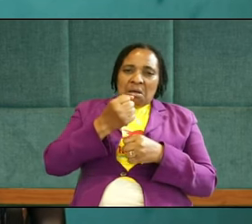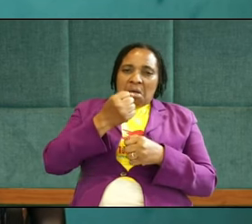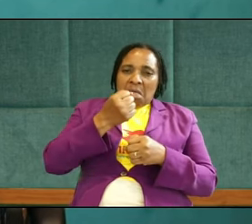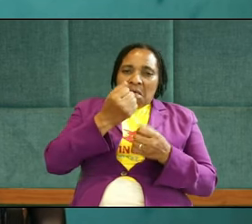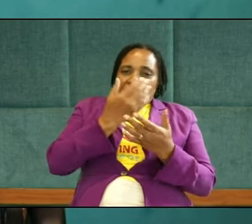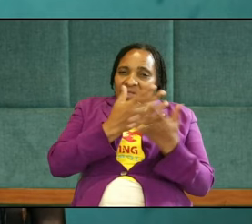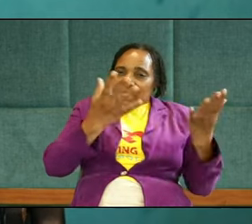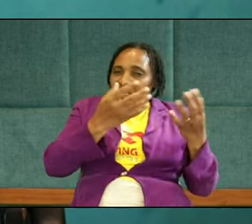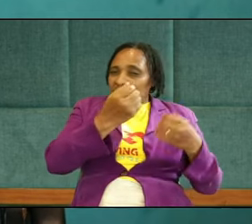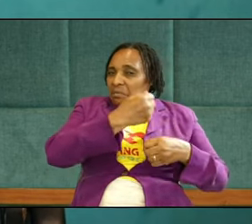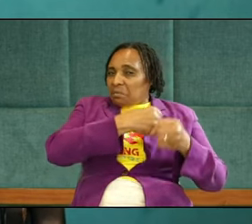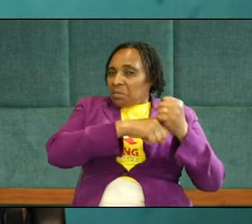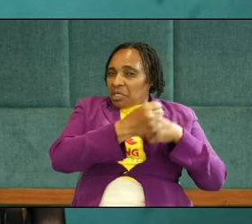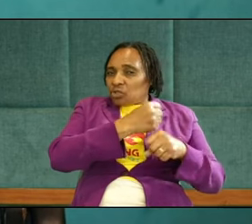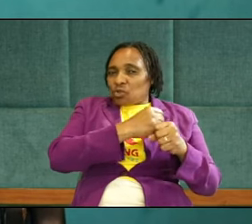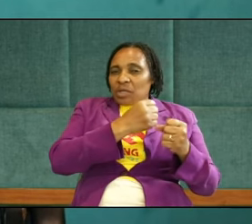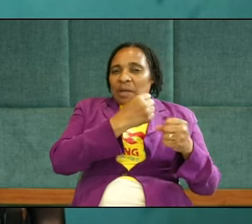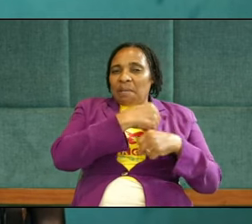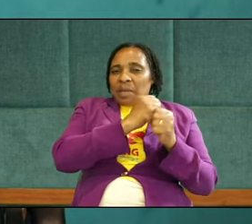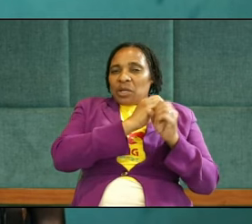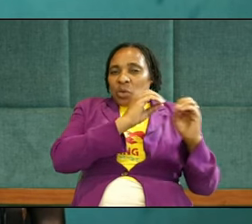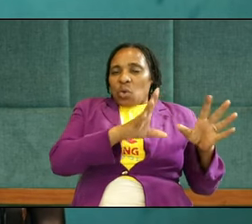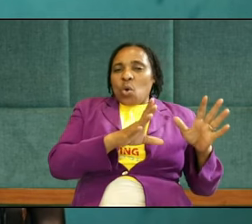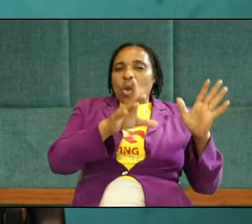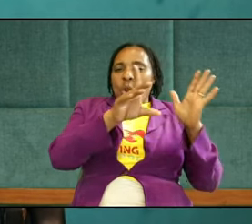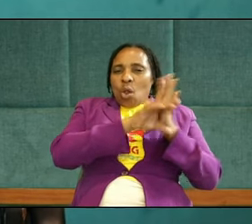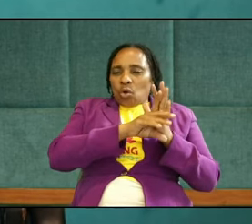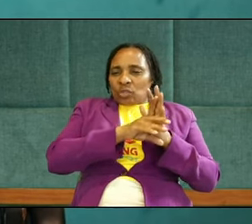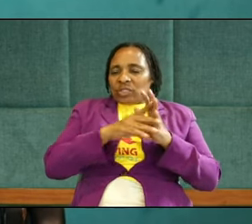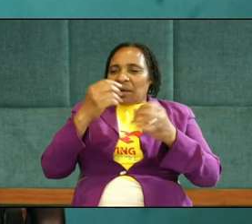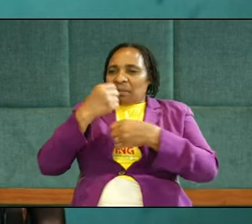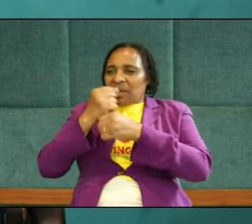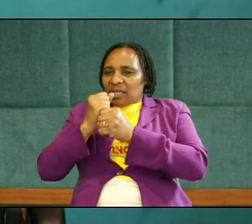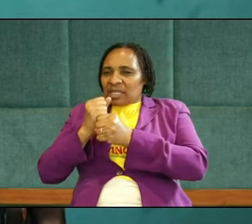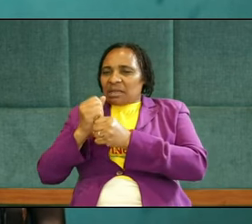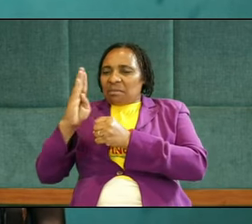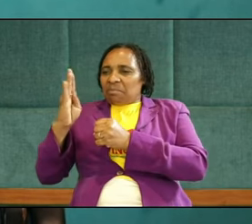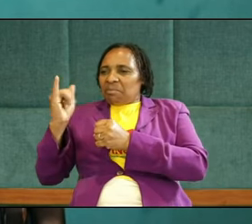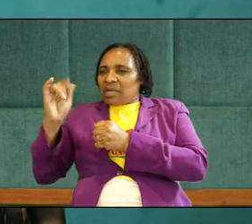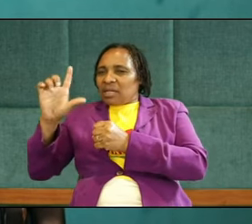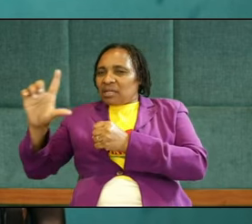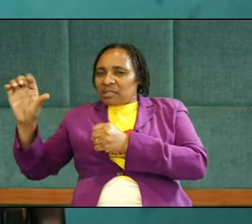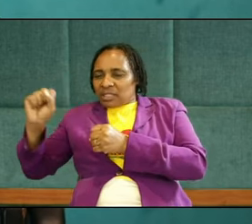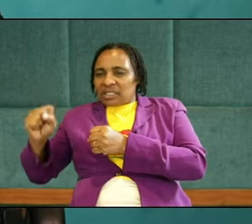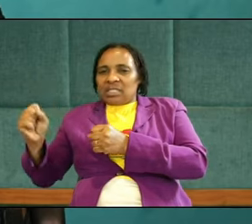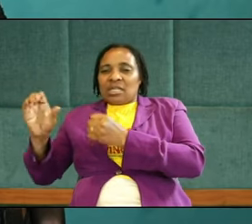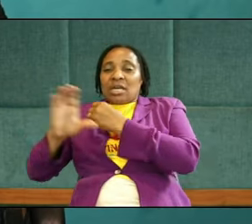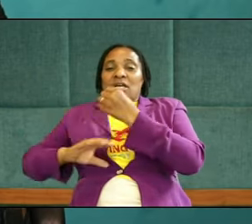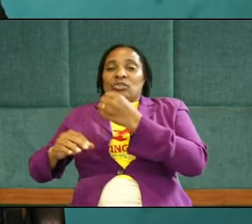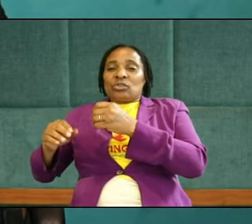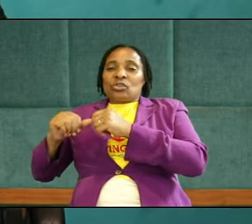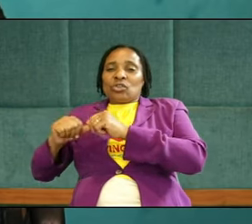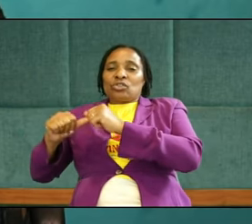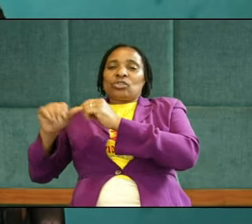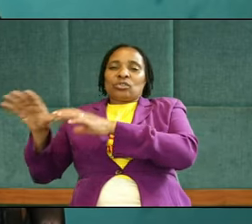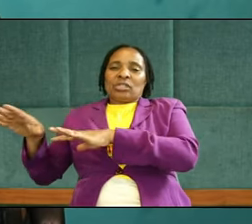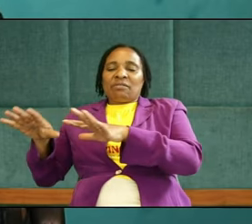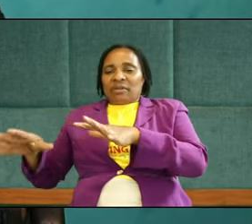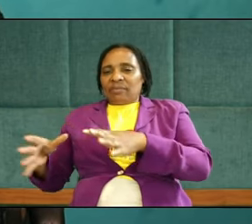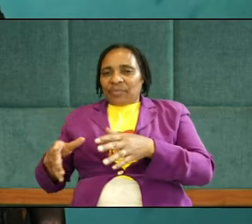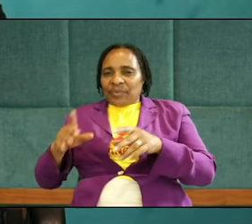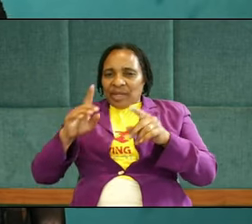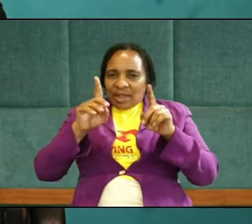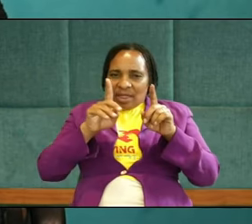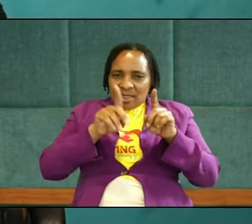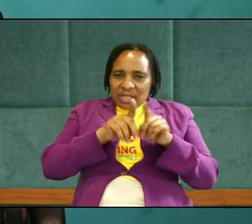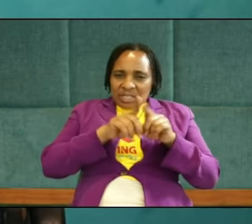made. True. Then you go into losses, or you go here making right deals, and then the country still suffers. All right. Uh-huh. And even in